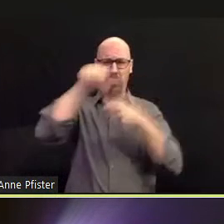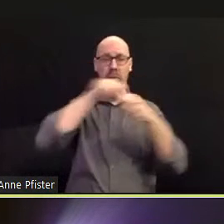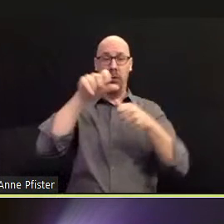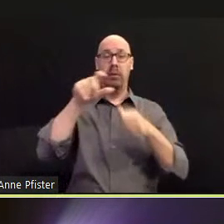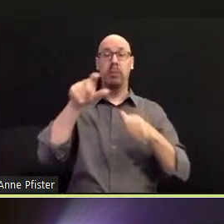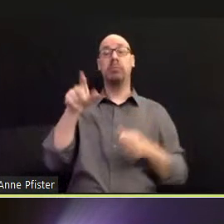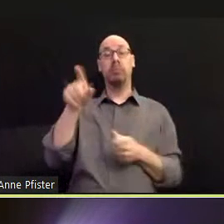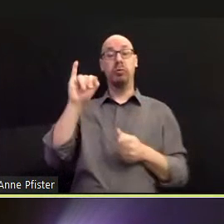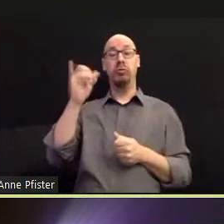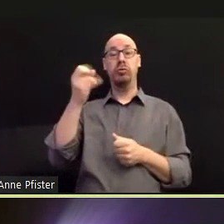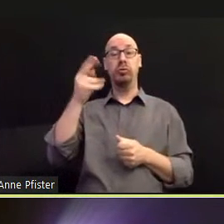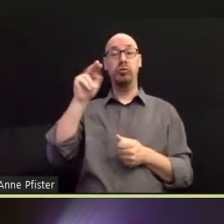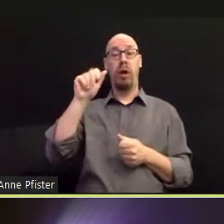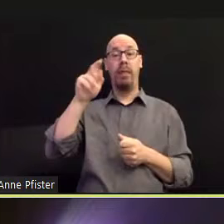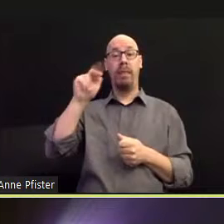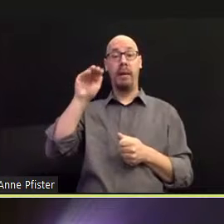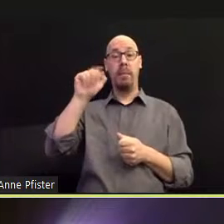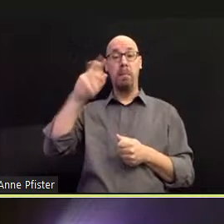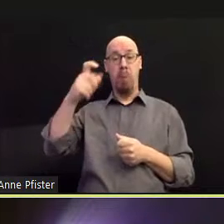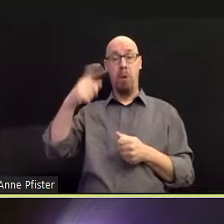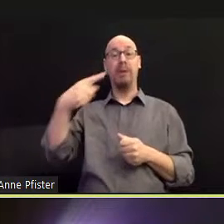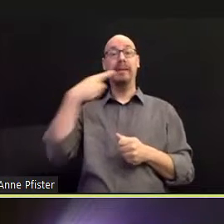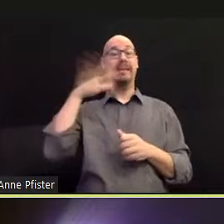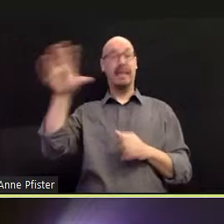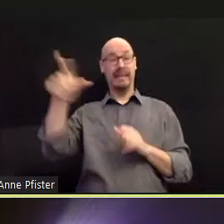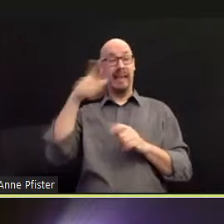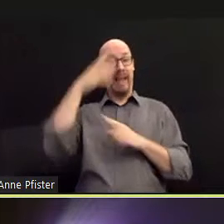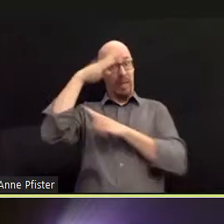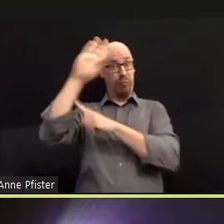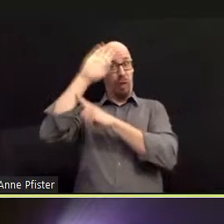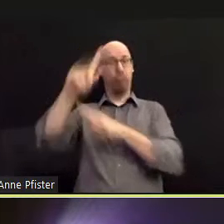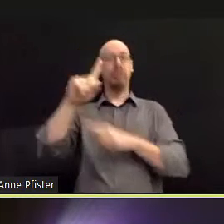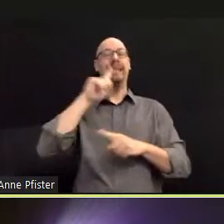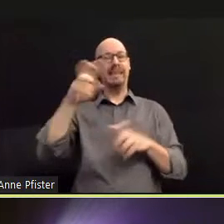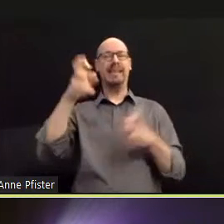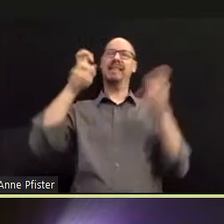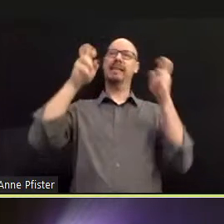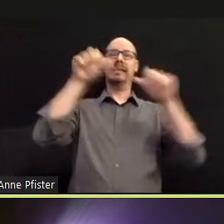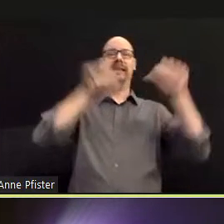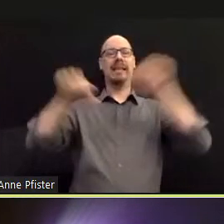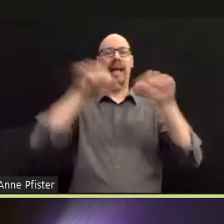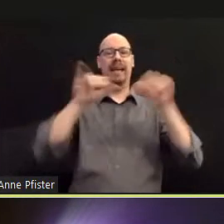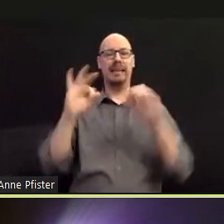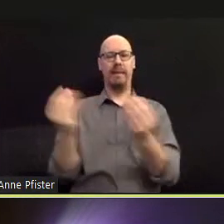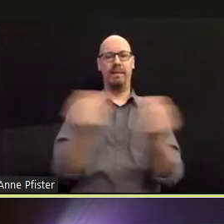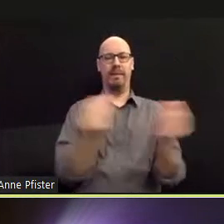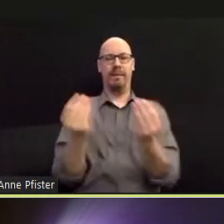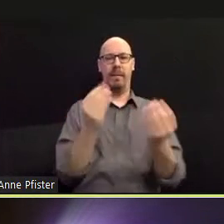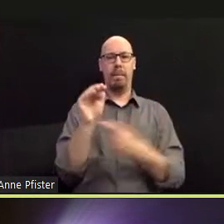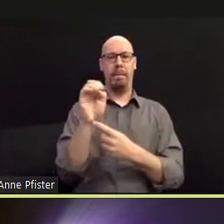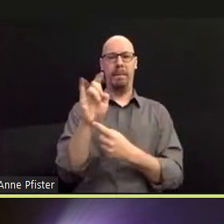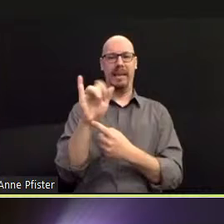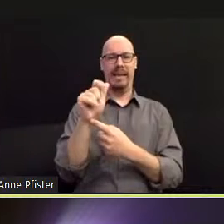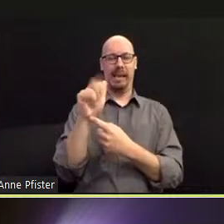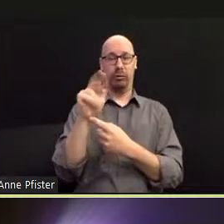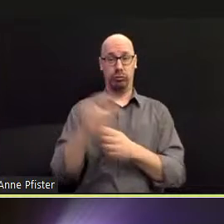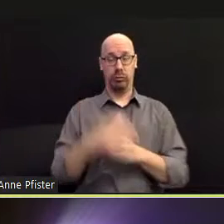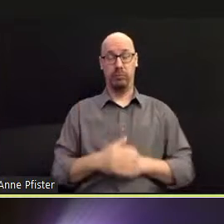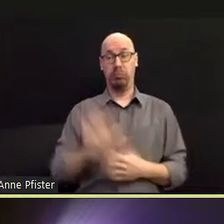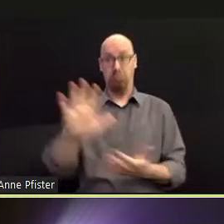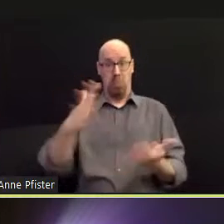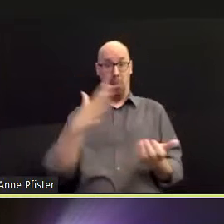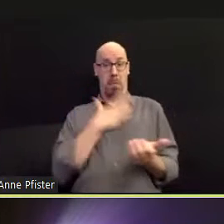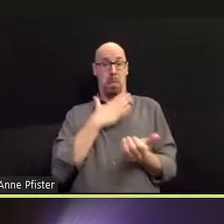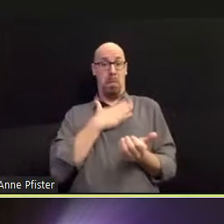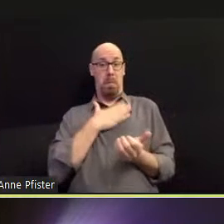a science of mediation. My teaching and scholarship, probably not unlike yours, are guided by the pursuit of